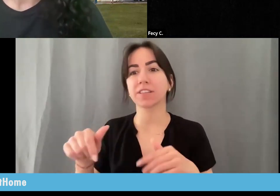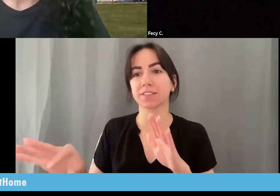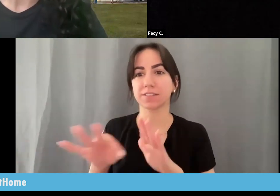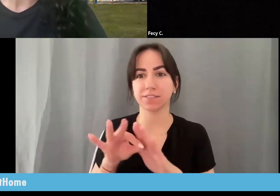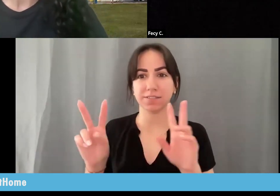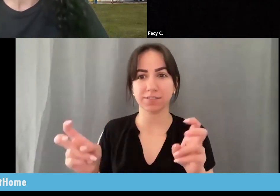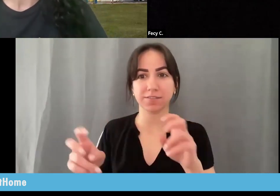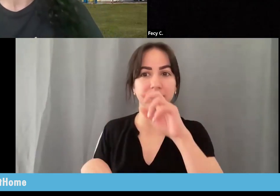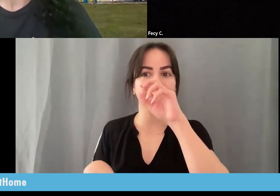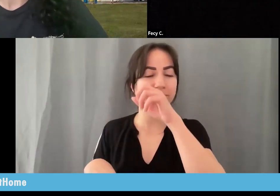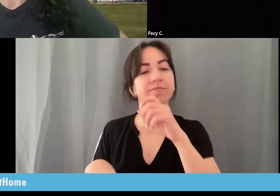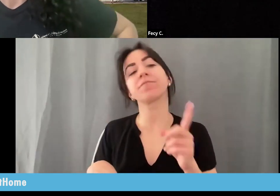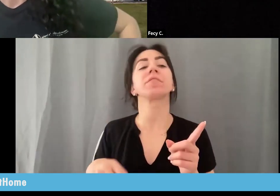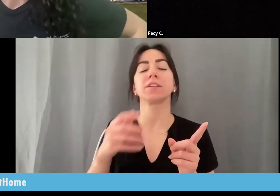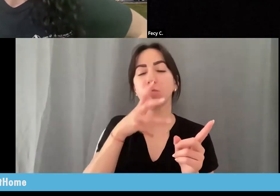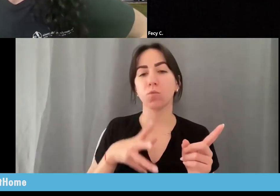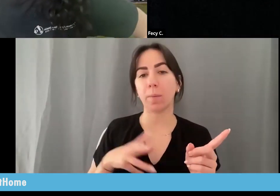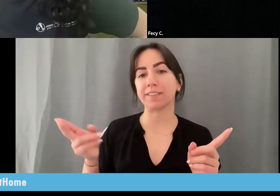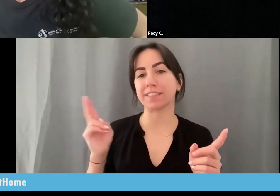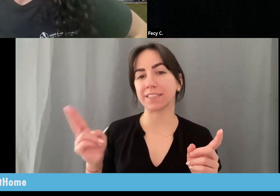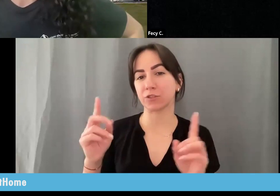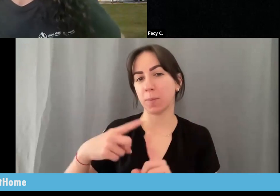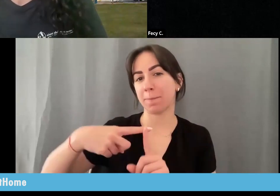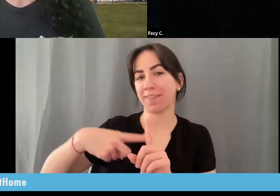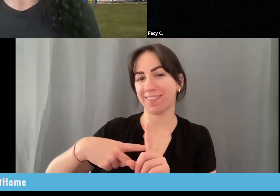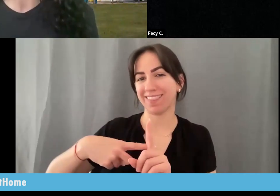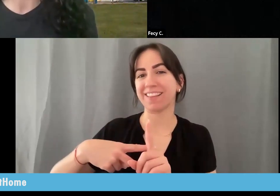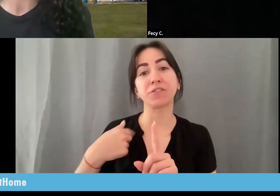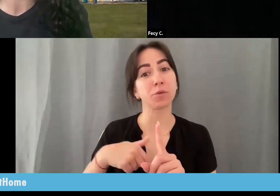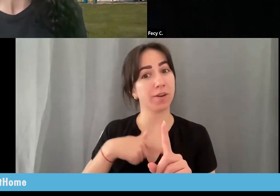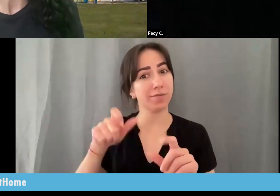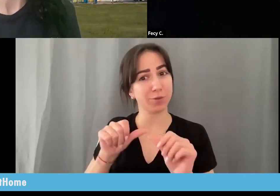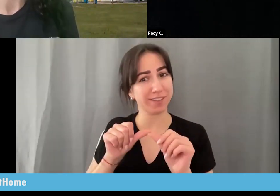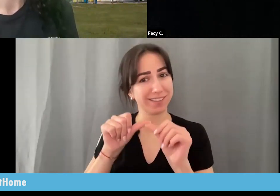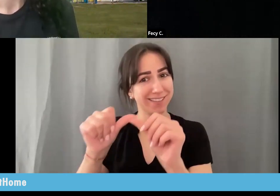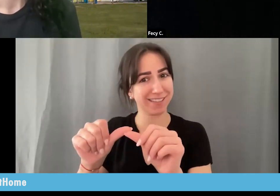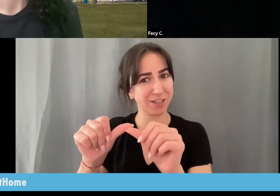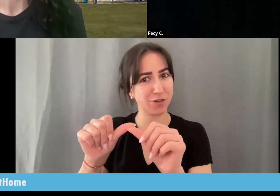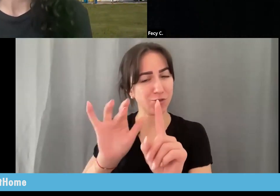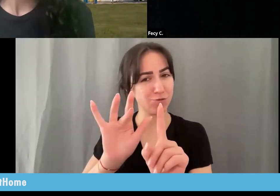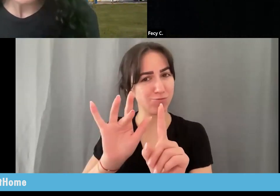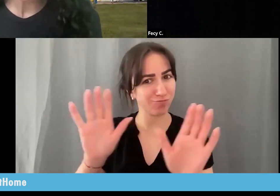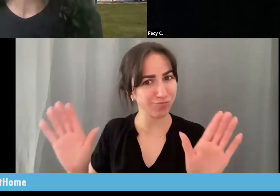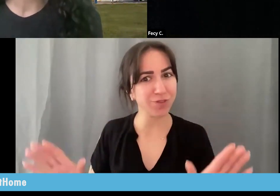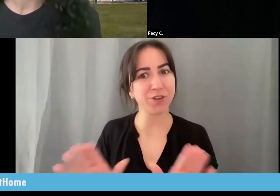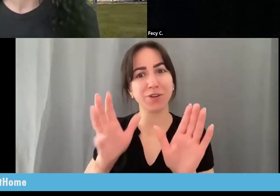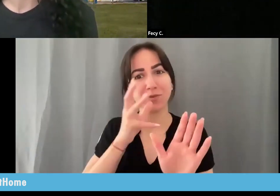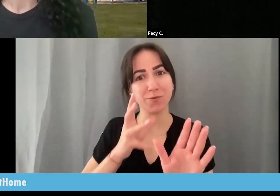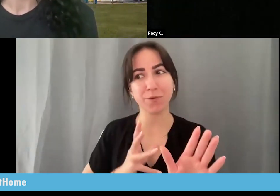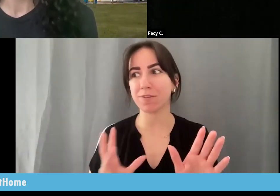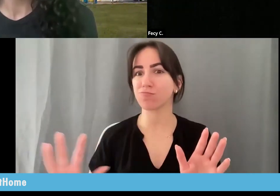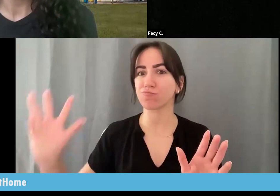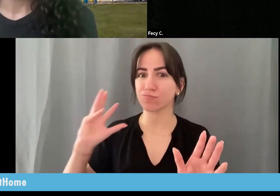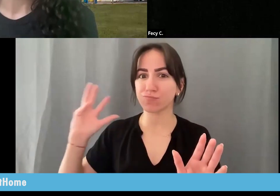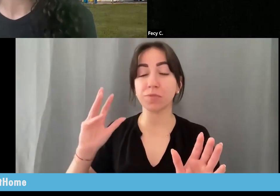is Women's History Month, and we need to continue to spotlight women of the past, women